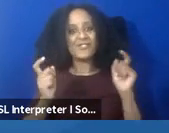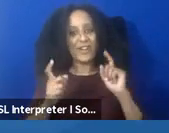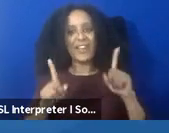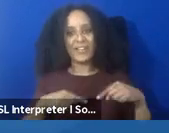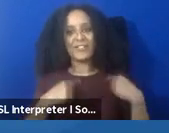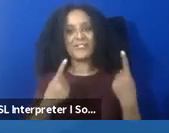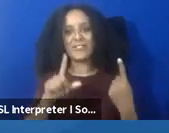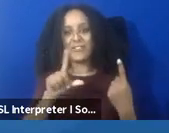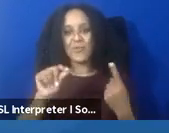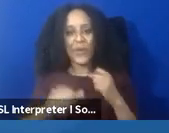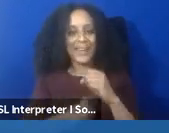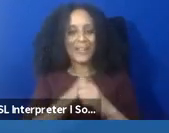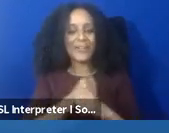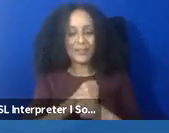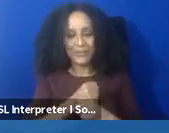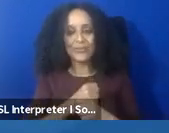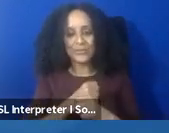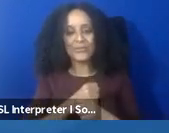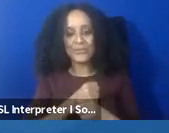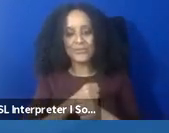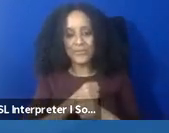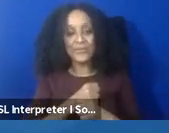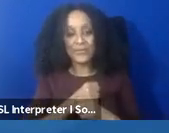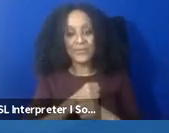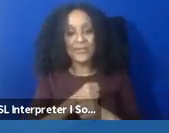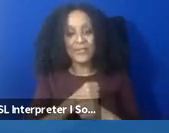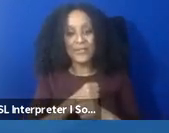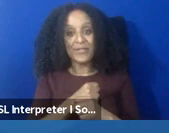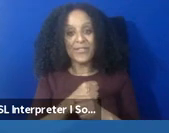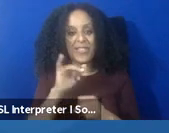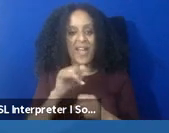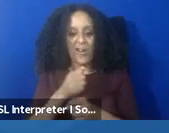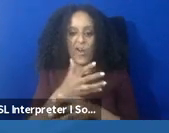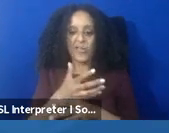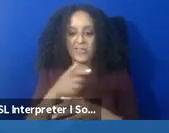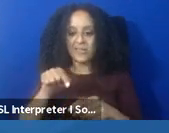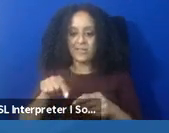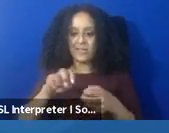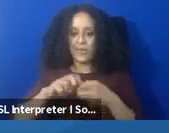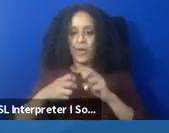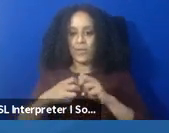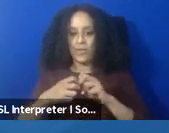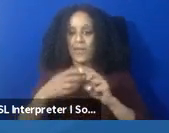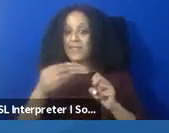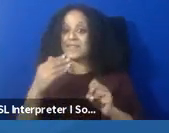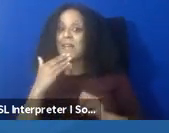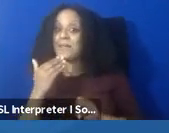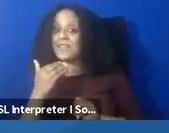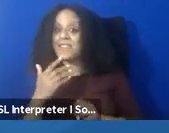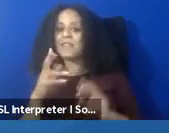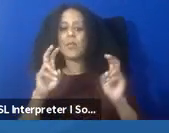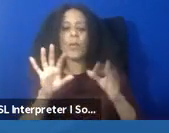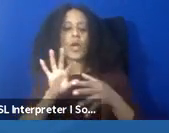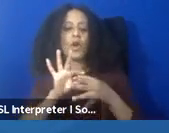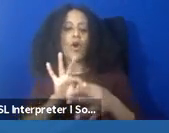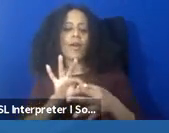last 20 years, contributing to this problem in diabetes. And that's why we call it age-related